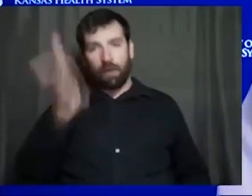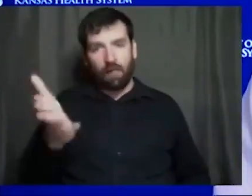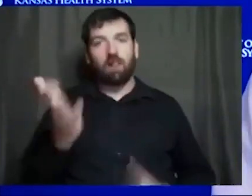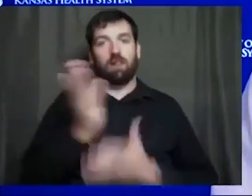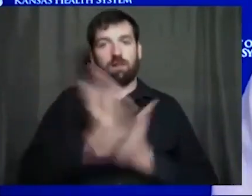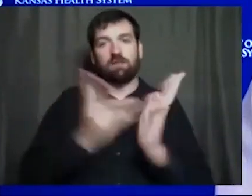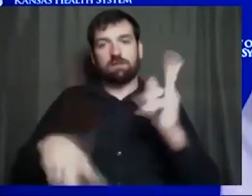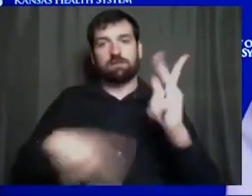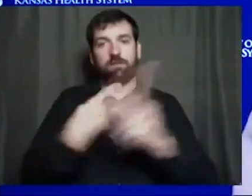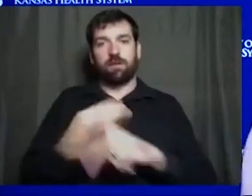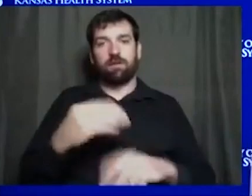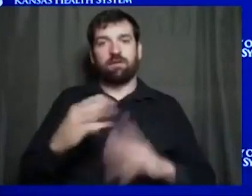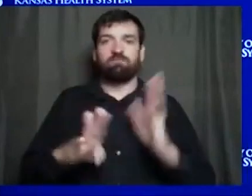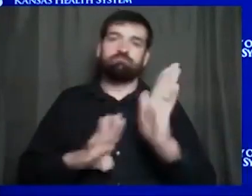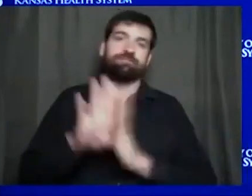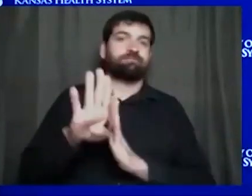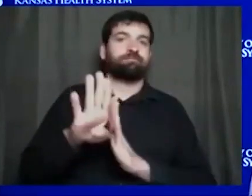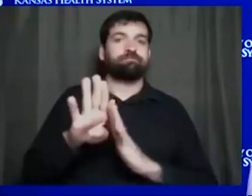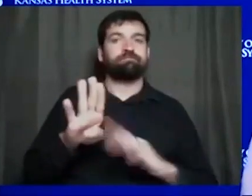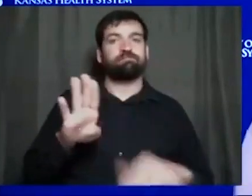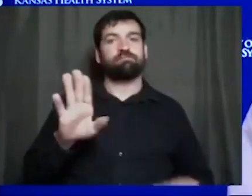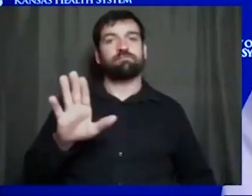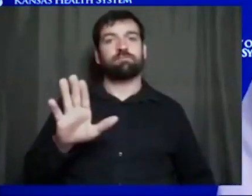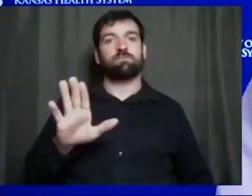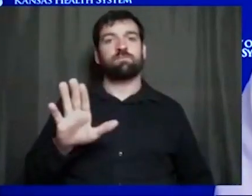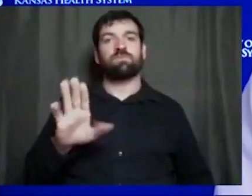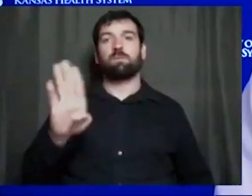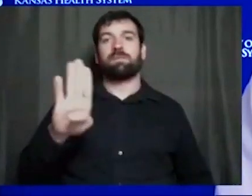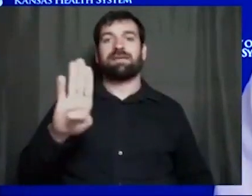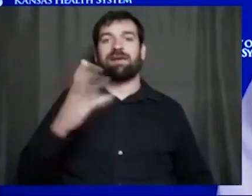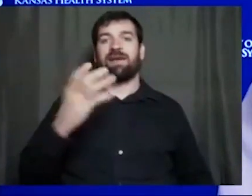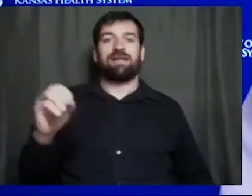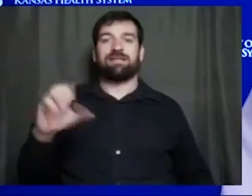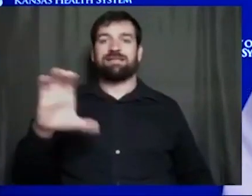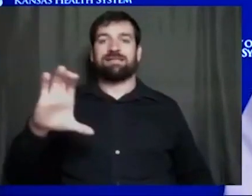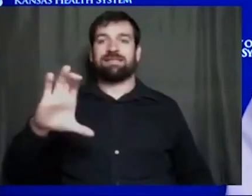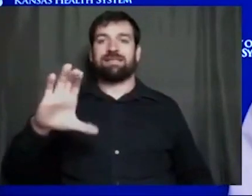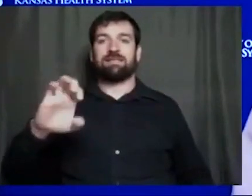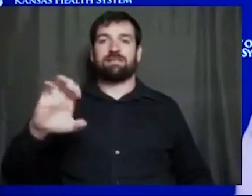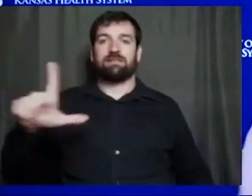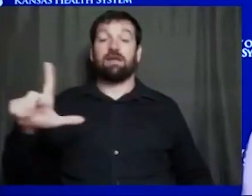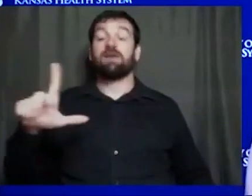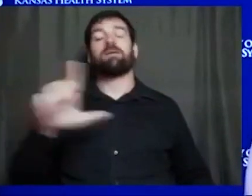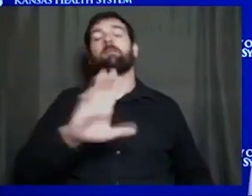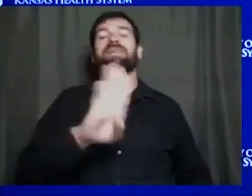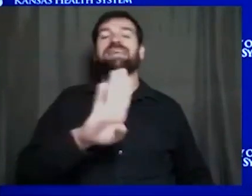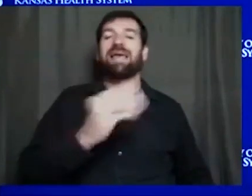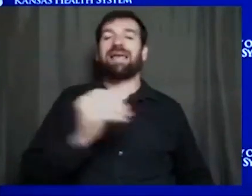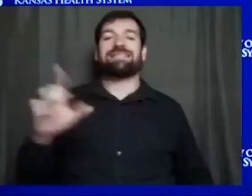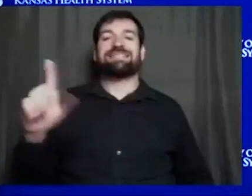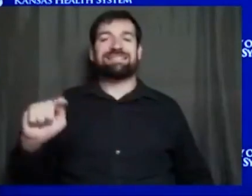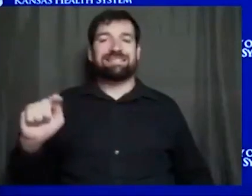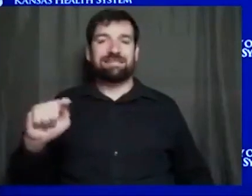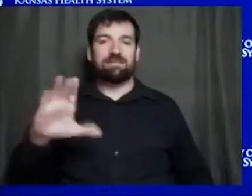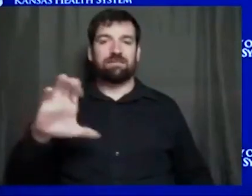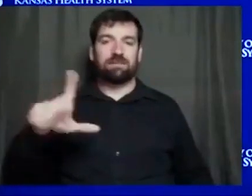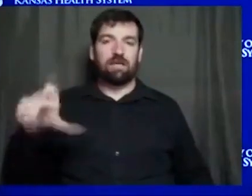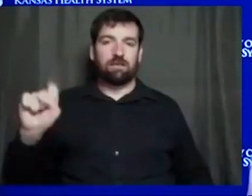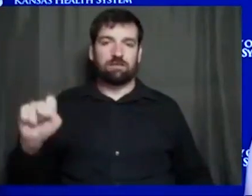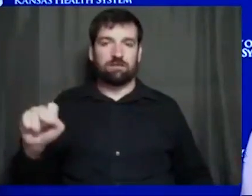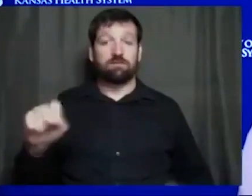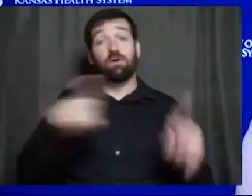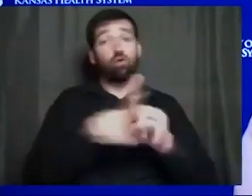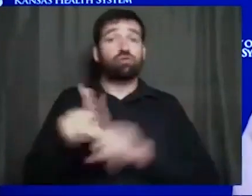to those B cells and T cells that were created during the vaccination process, and you also may get some